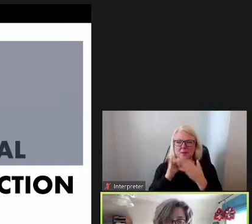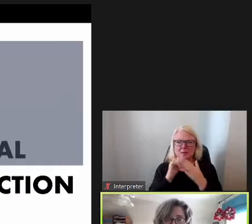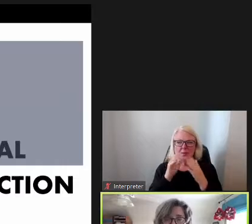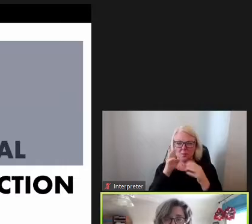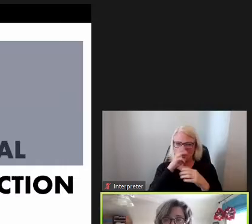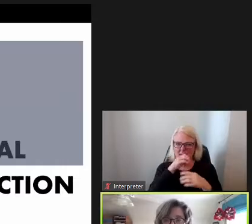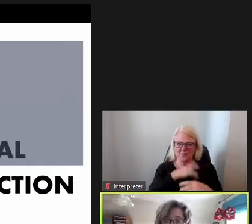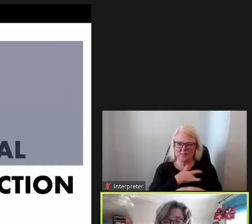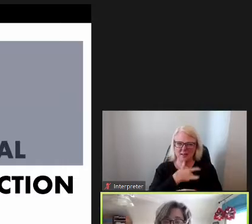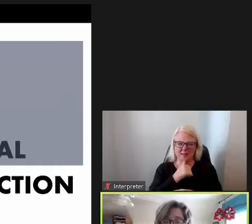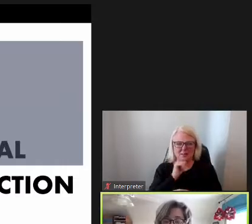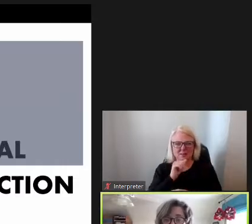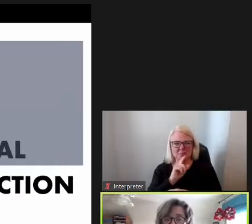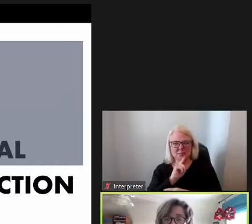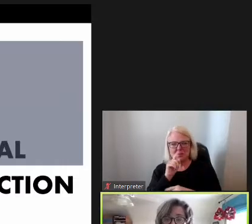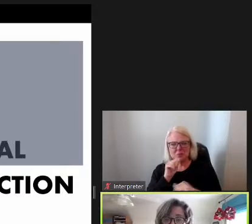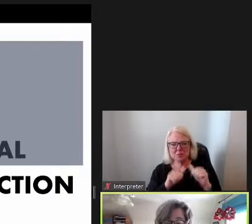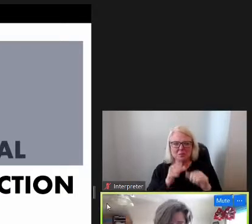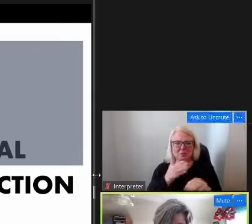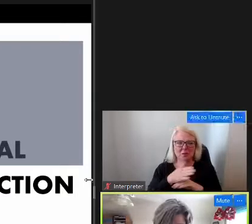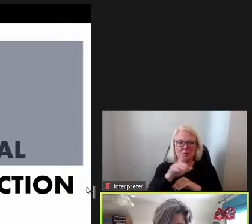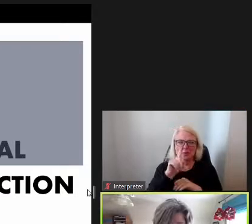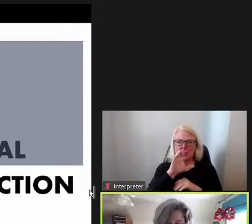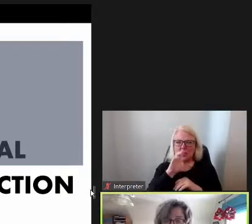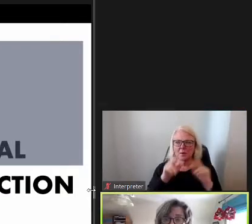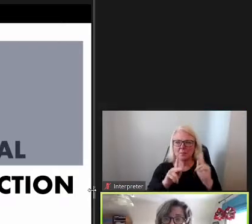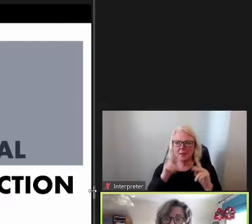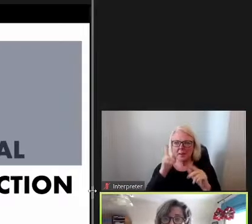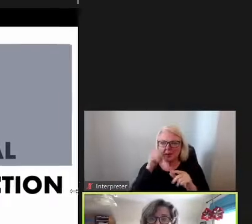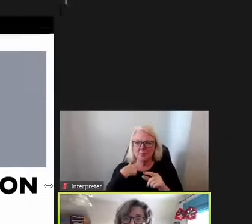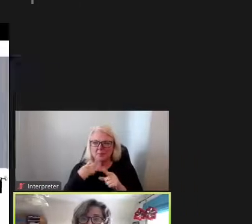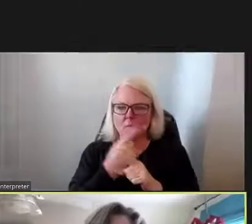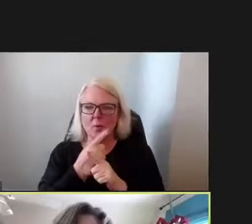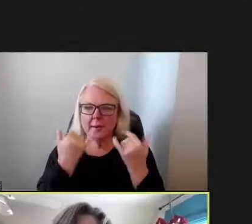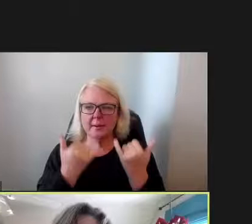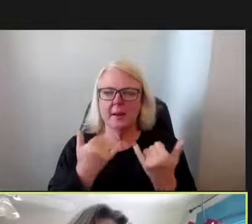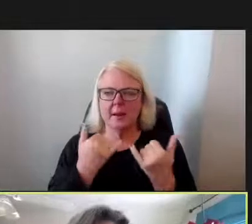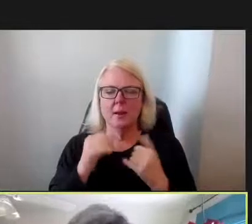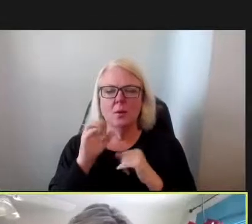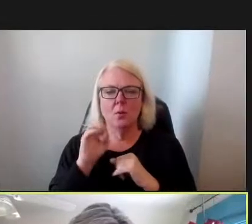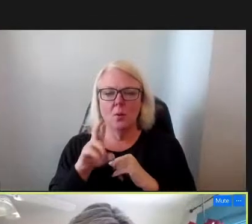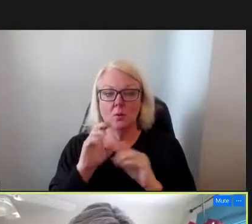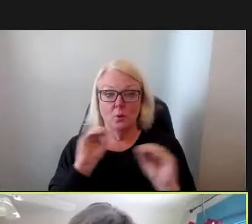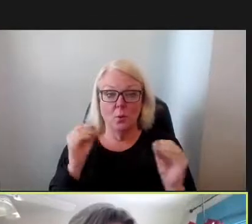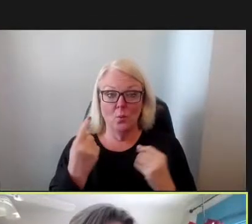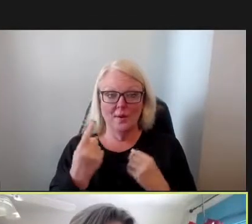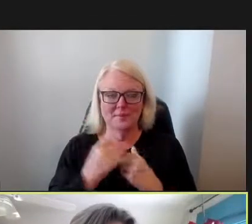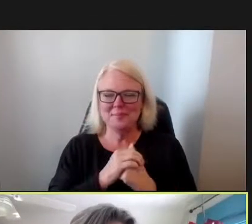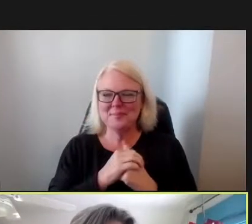feeling of being unsure whether over 100 people hear me right now or no one.